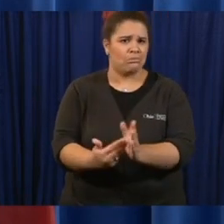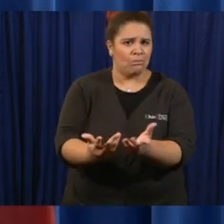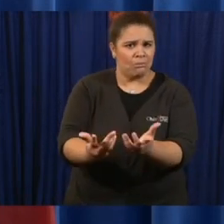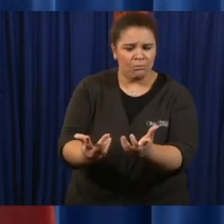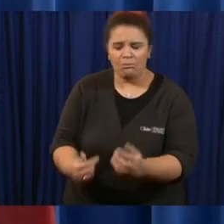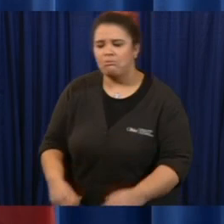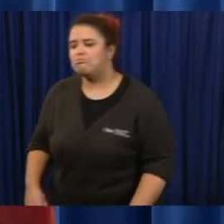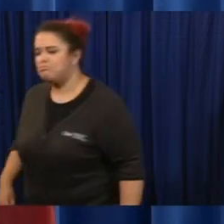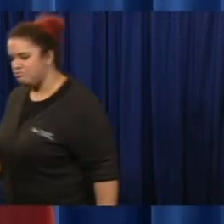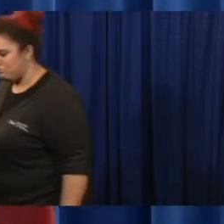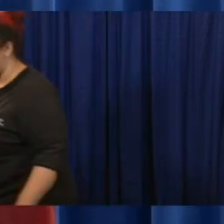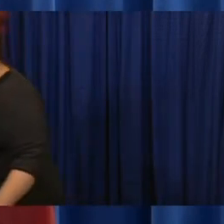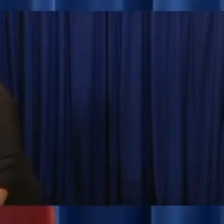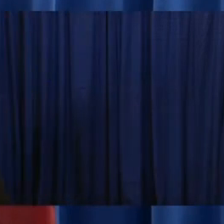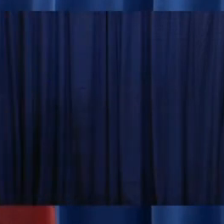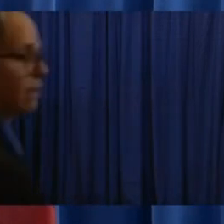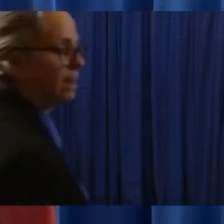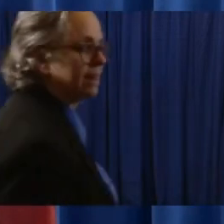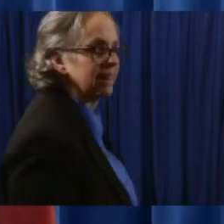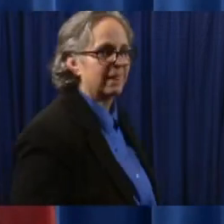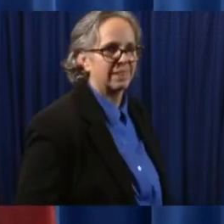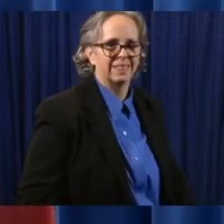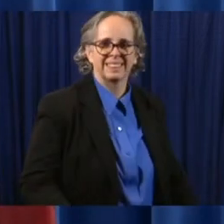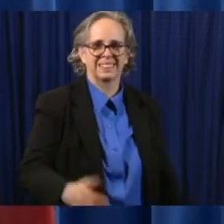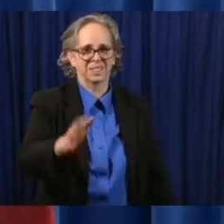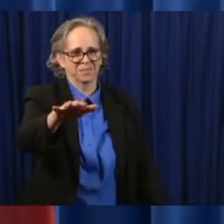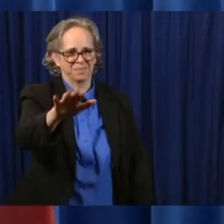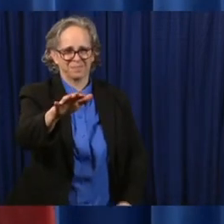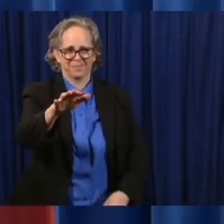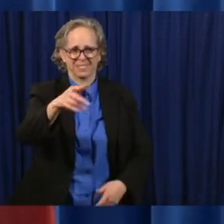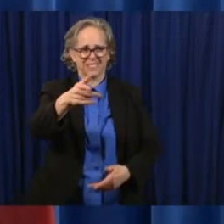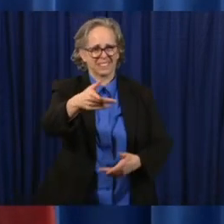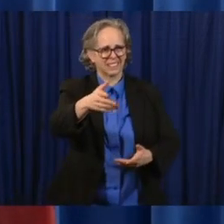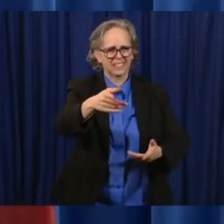These are going to be individual decisions that people are going to have to make.